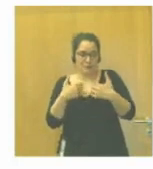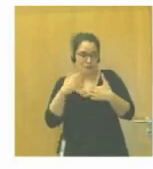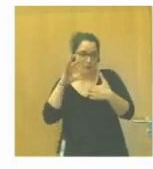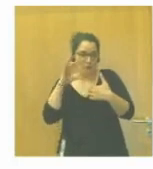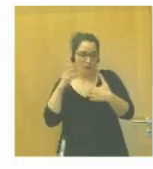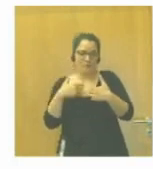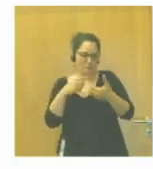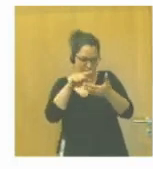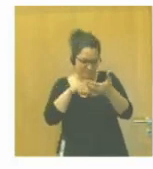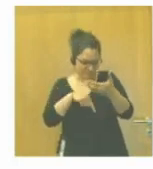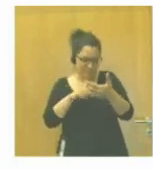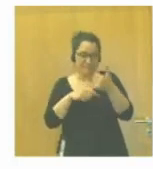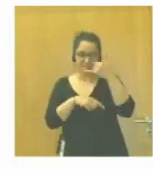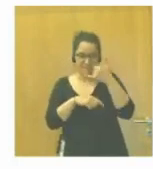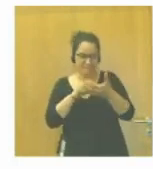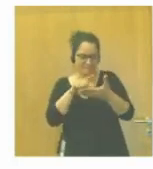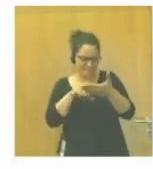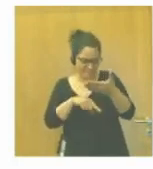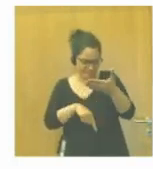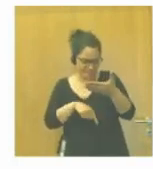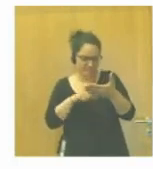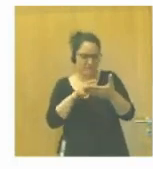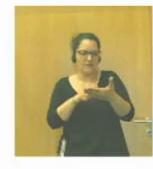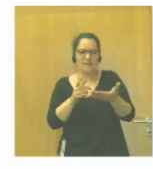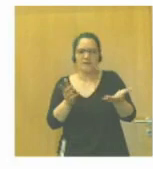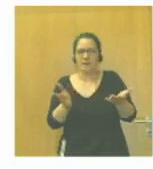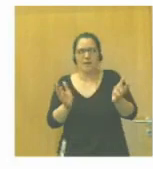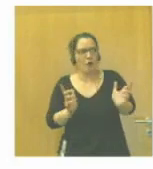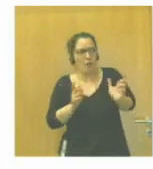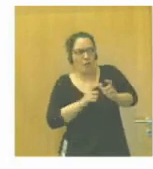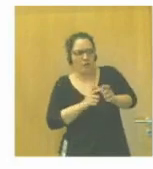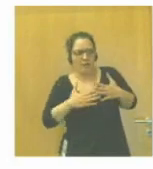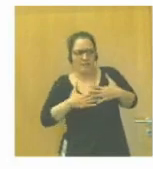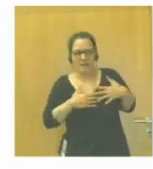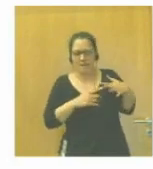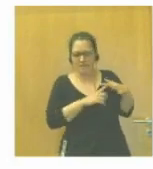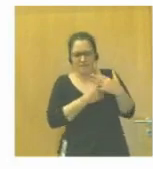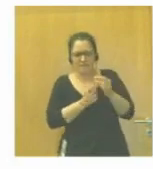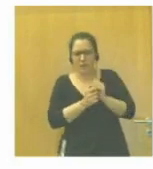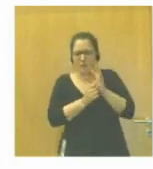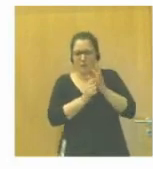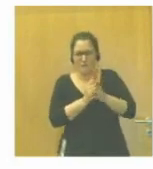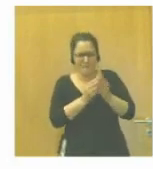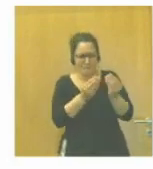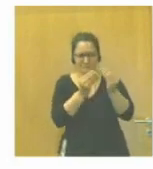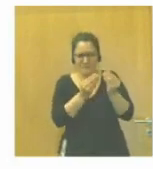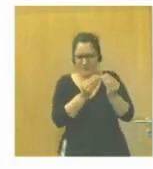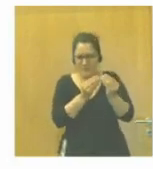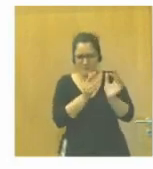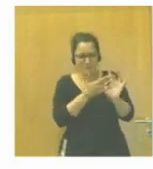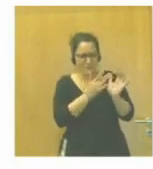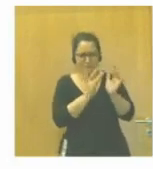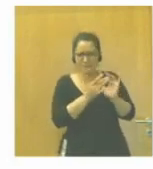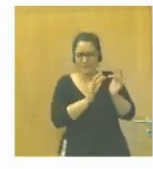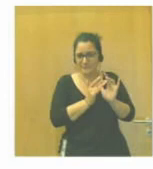that day, literally to make a decision, should I go to the grocery store? There's no reason we can't do that in suicide prevention.